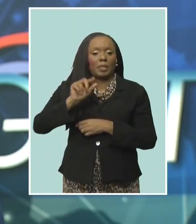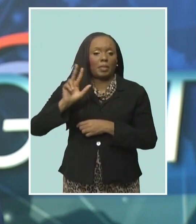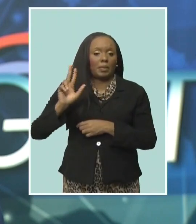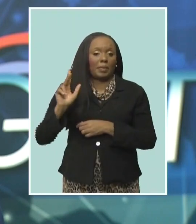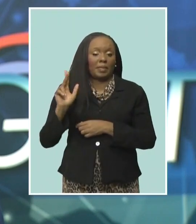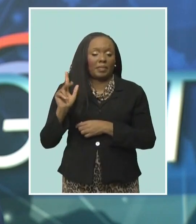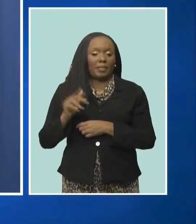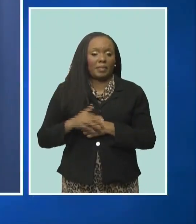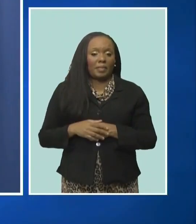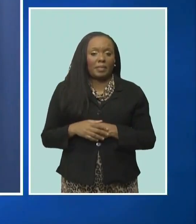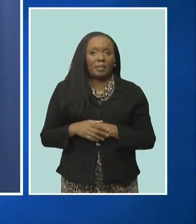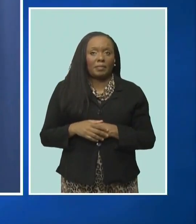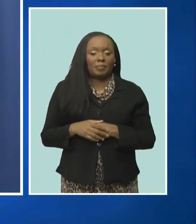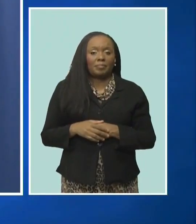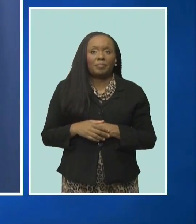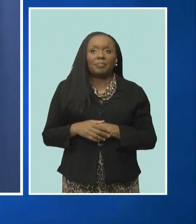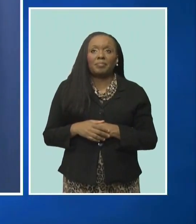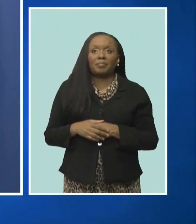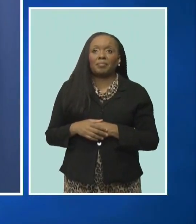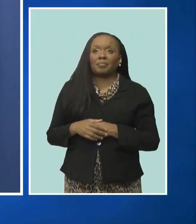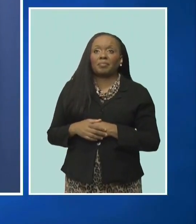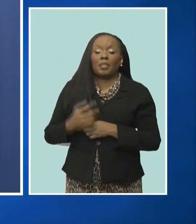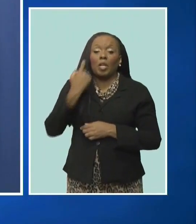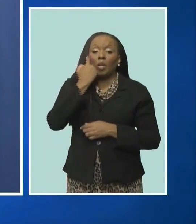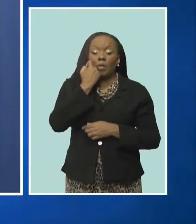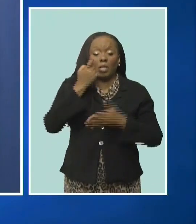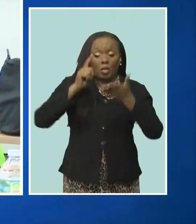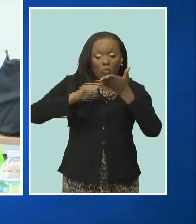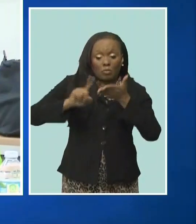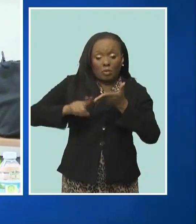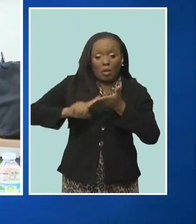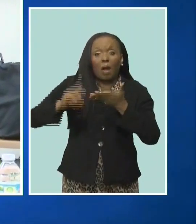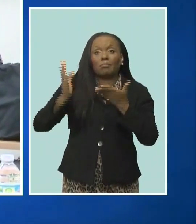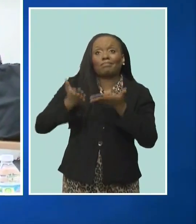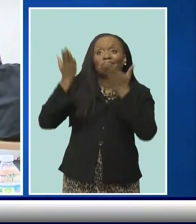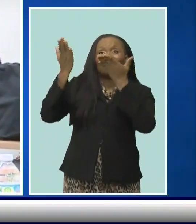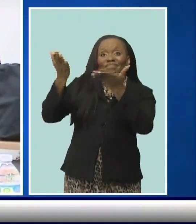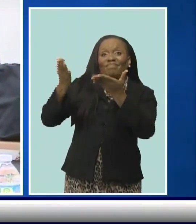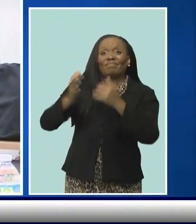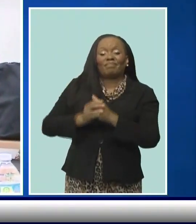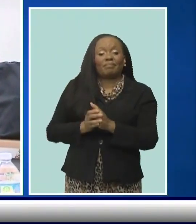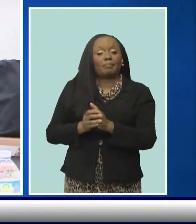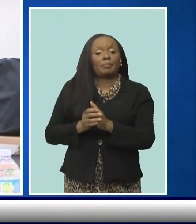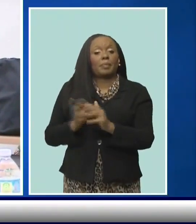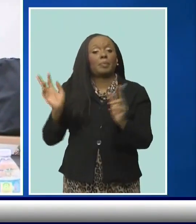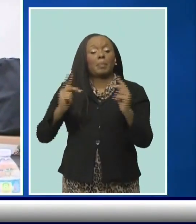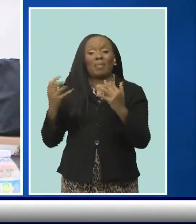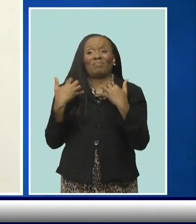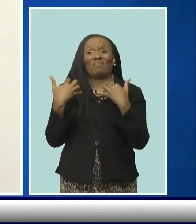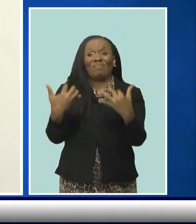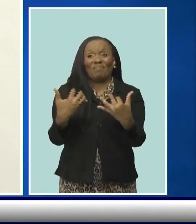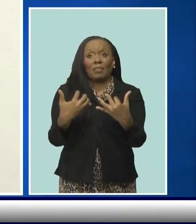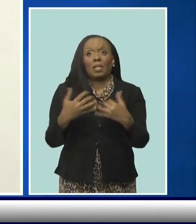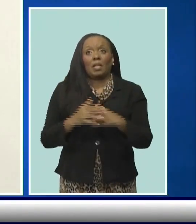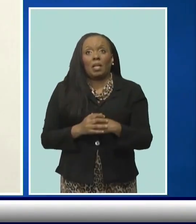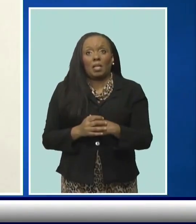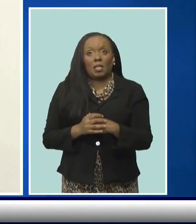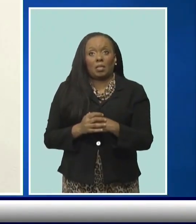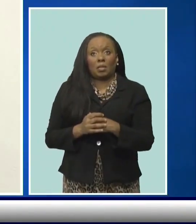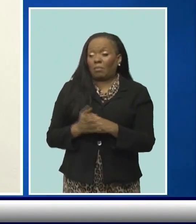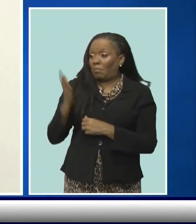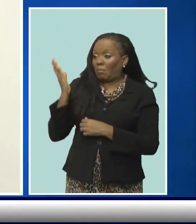story. The latest research findings were presented before an audience that included Minister of Home Affairs